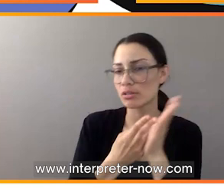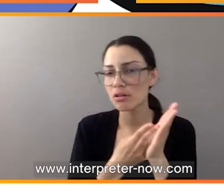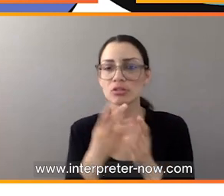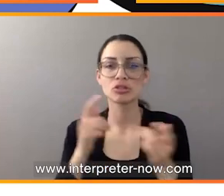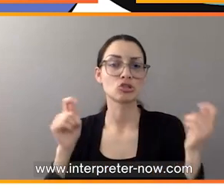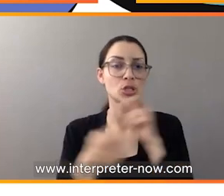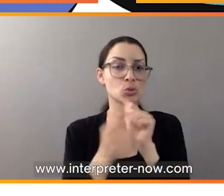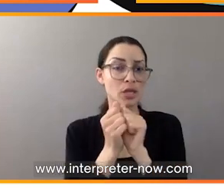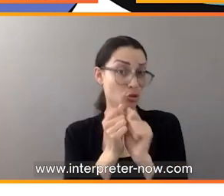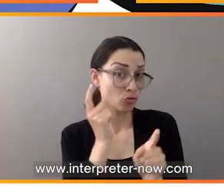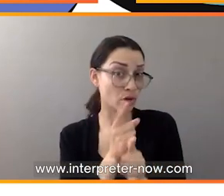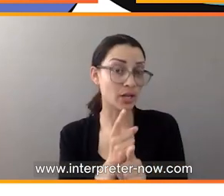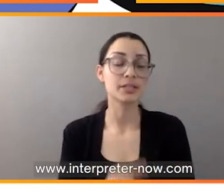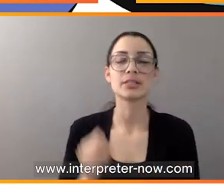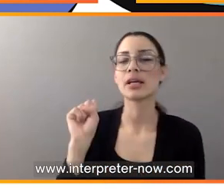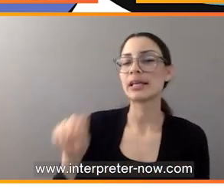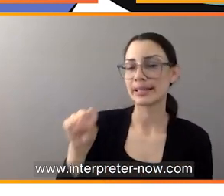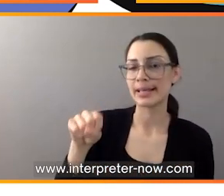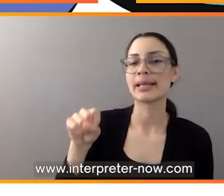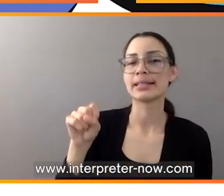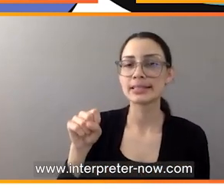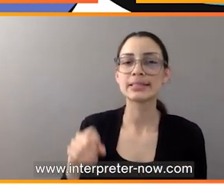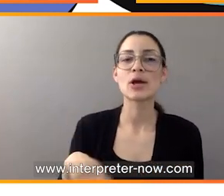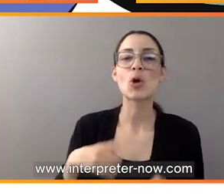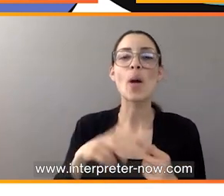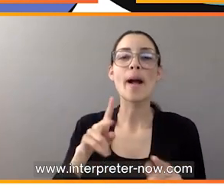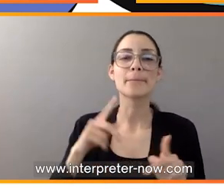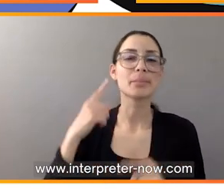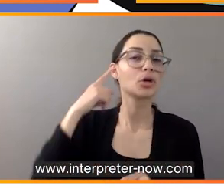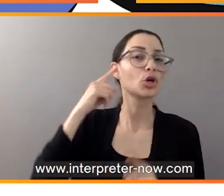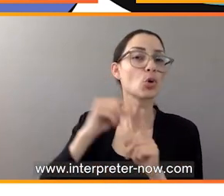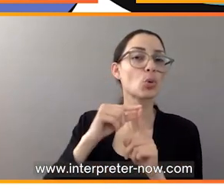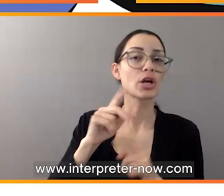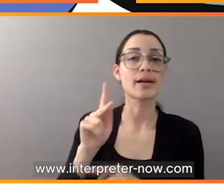Yeah. Yeah. Yeah. I think when people hear kindness, they go, oh, you're a nice person.